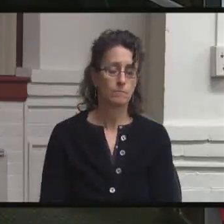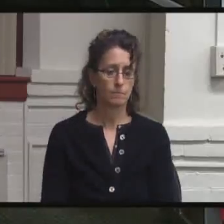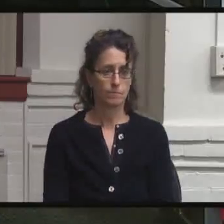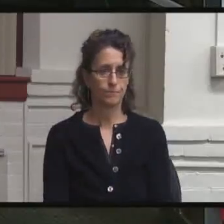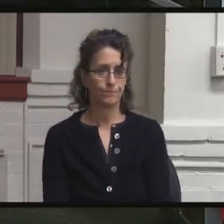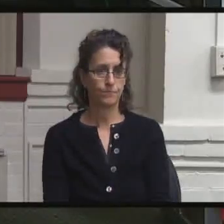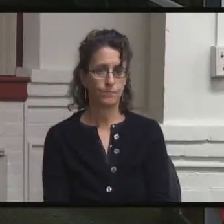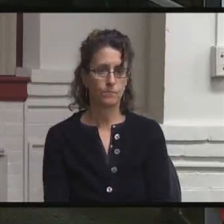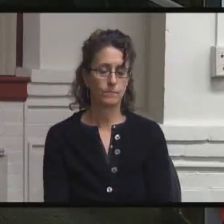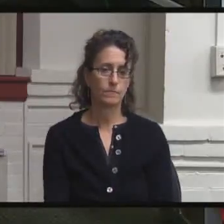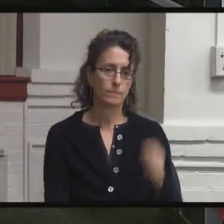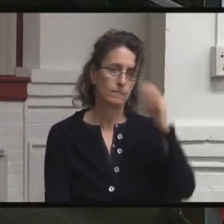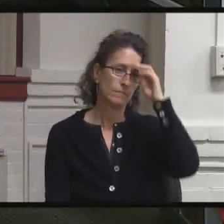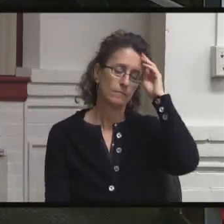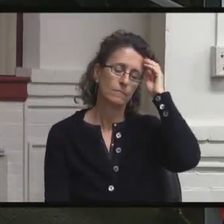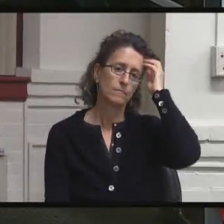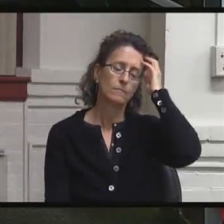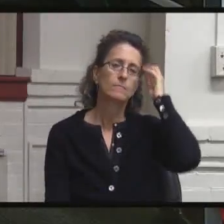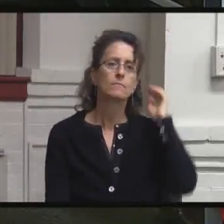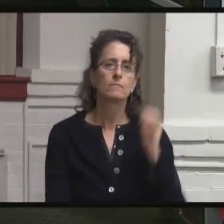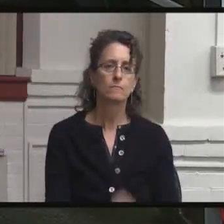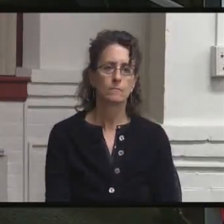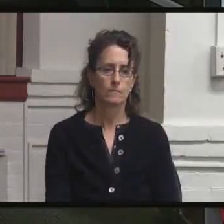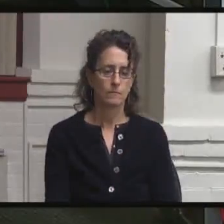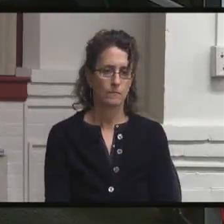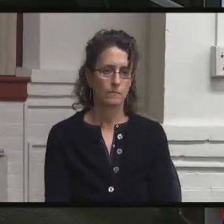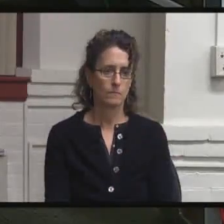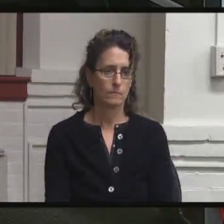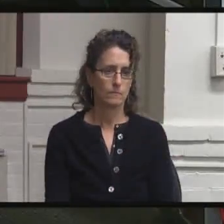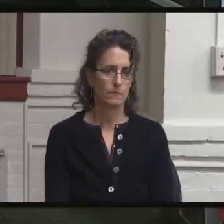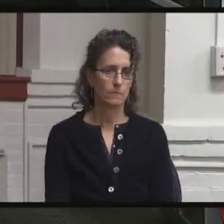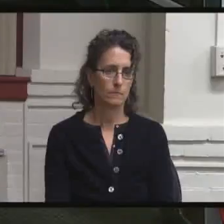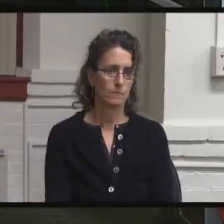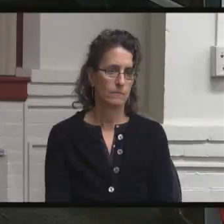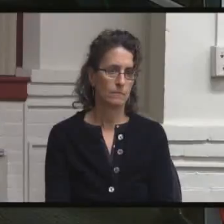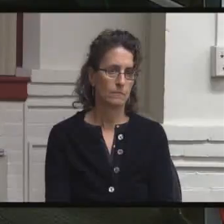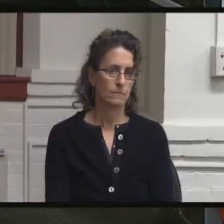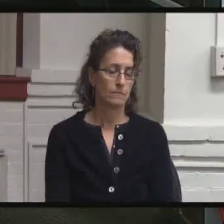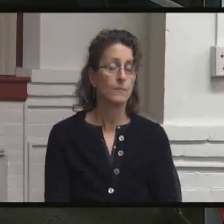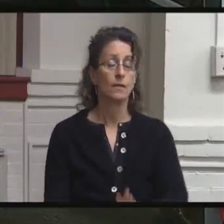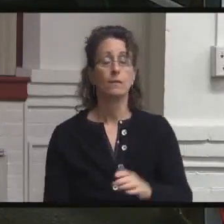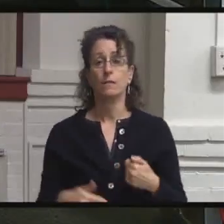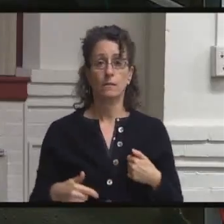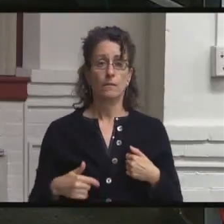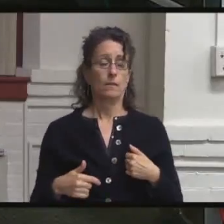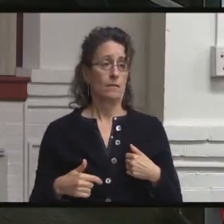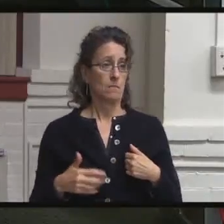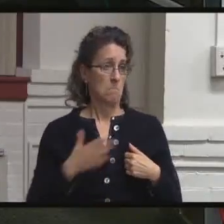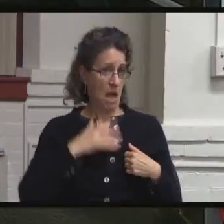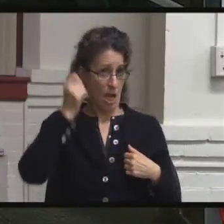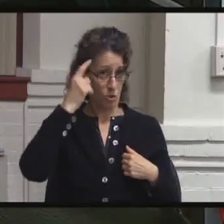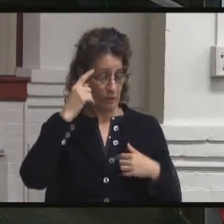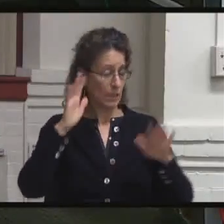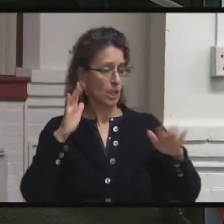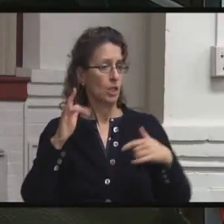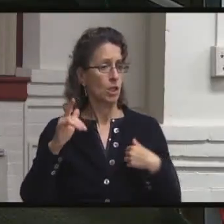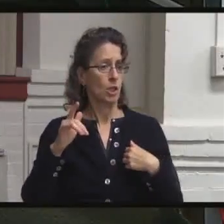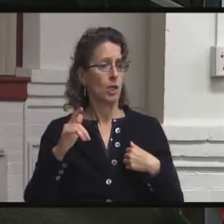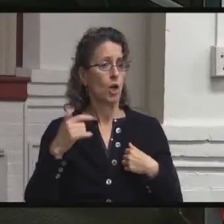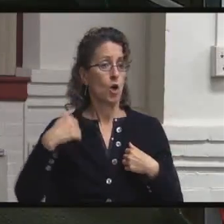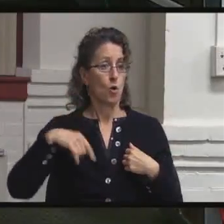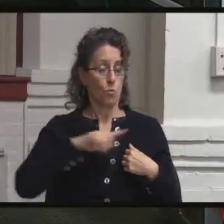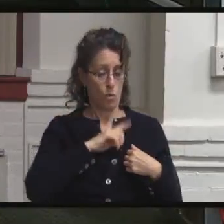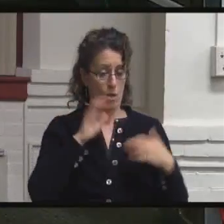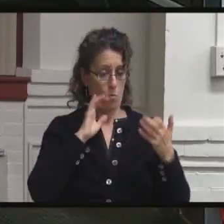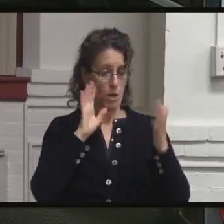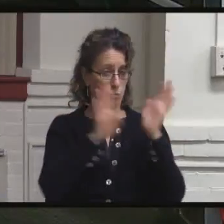it, is to come up with a set of recommendations for each building, a plan of these